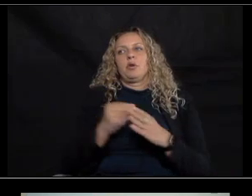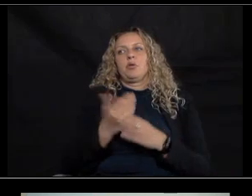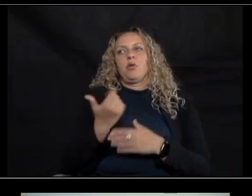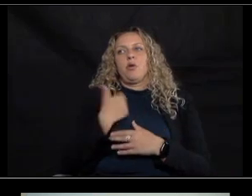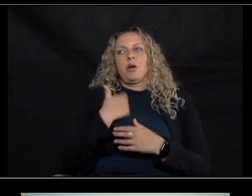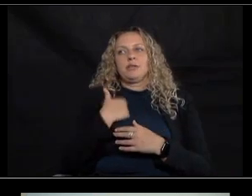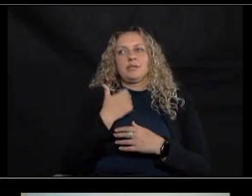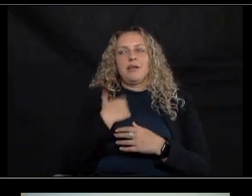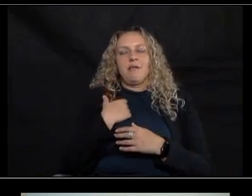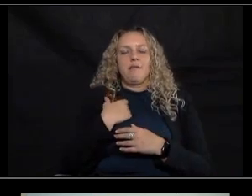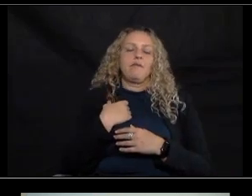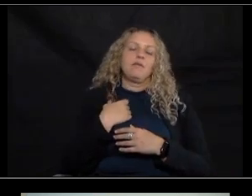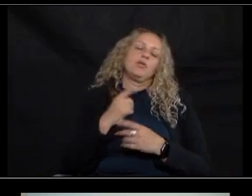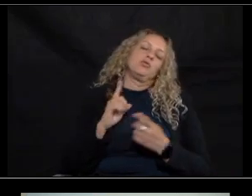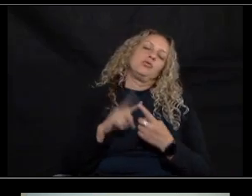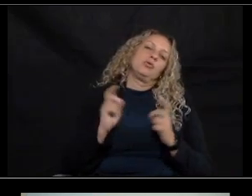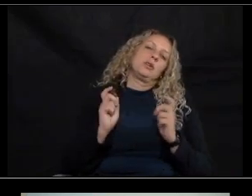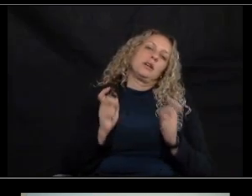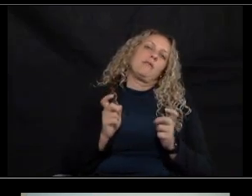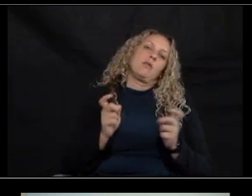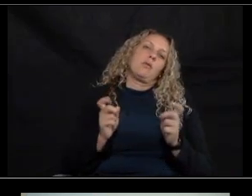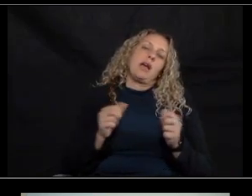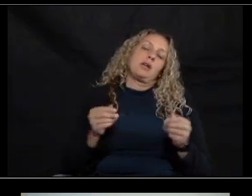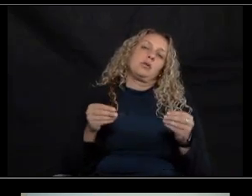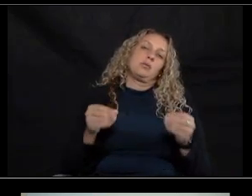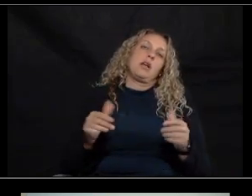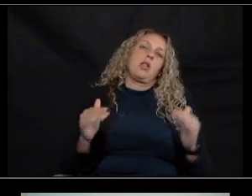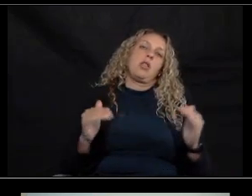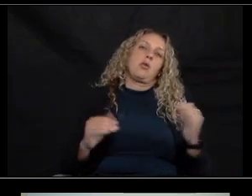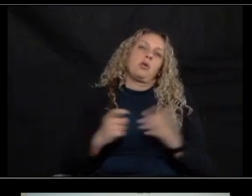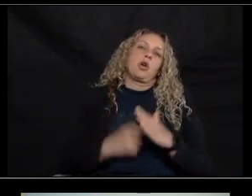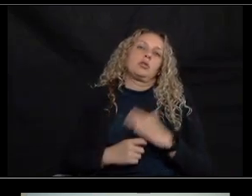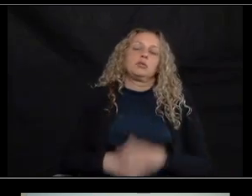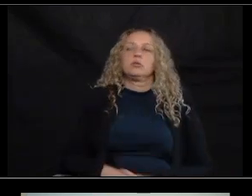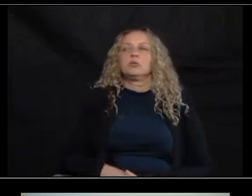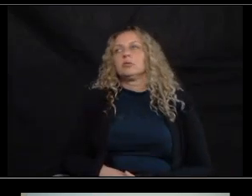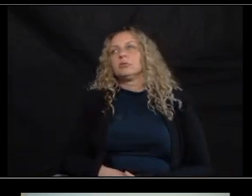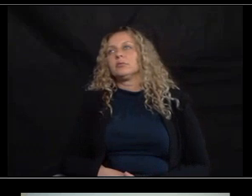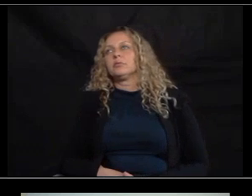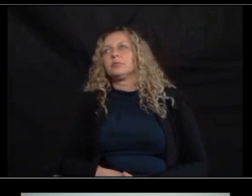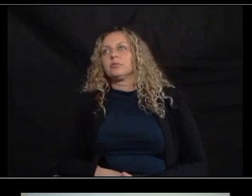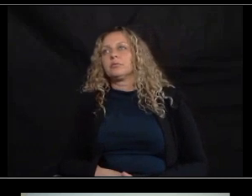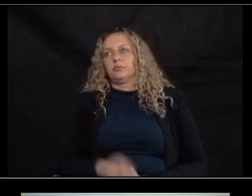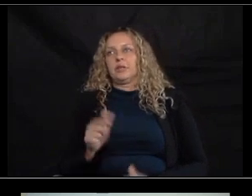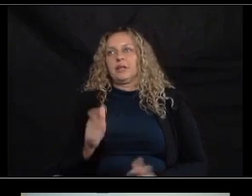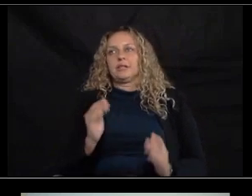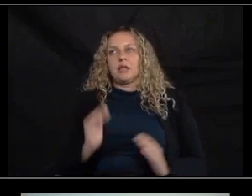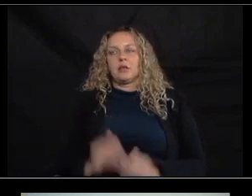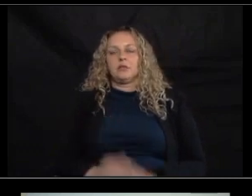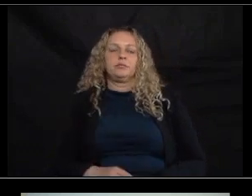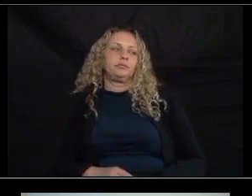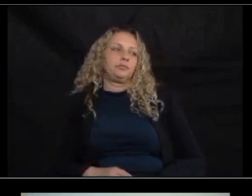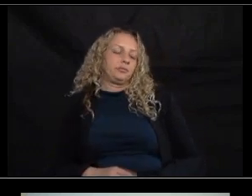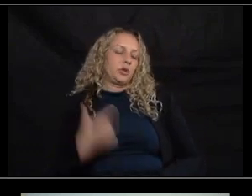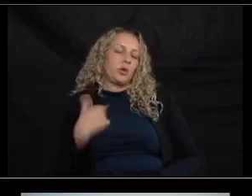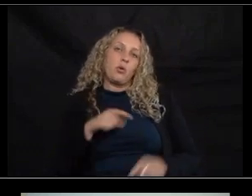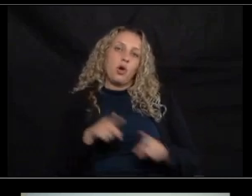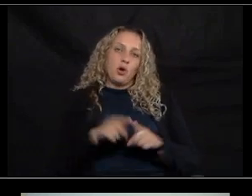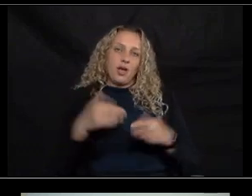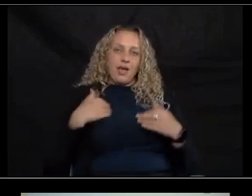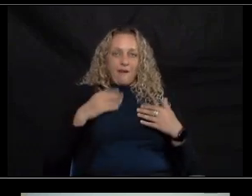ourselves to give away and to plant at a lower cost. Next slide, please. And we also